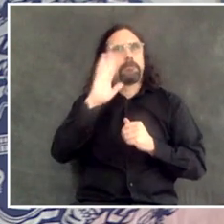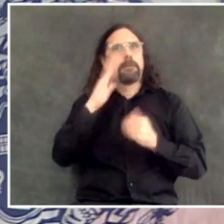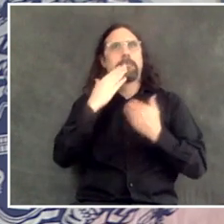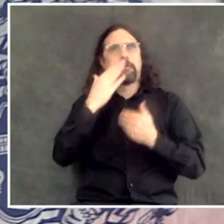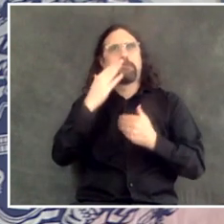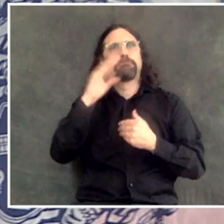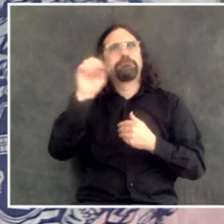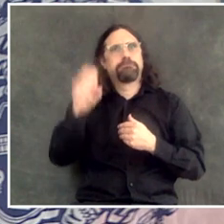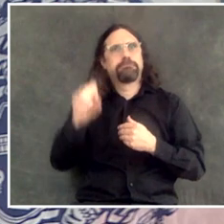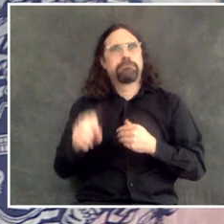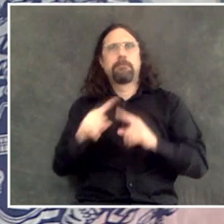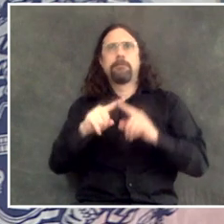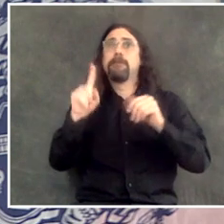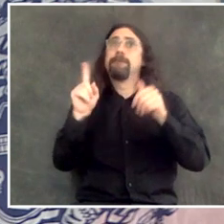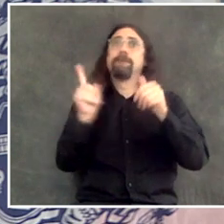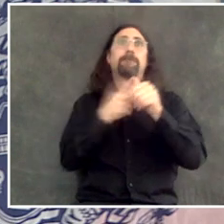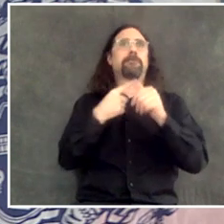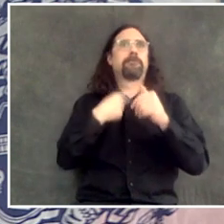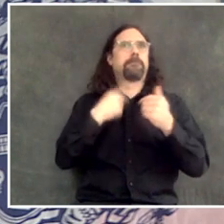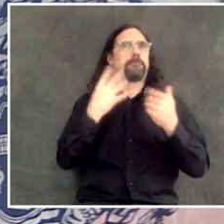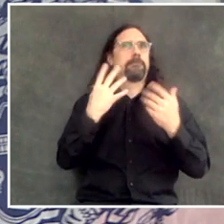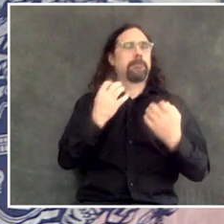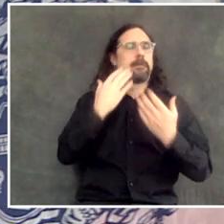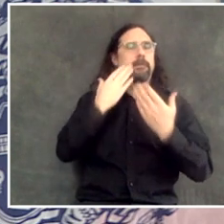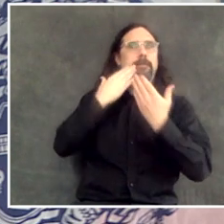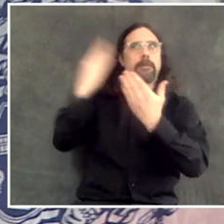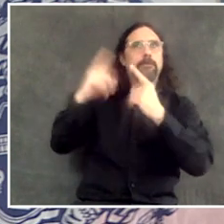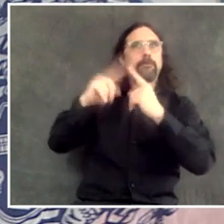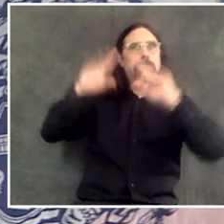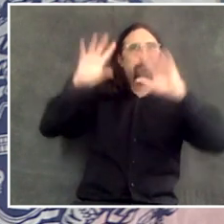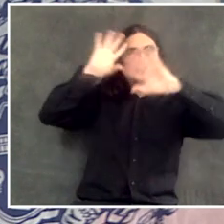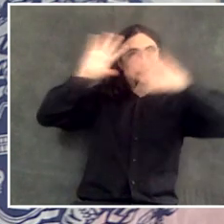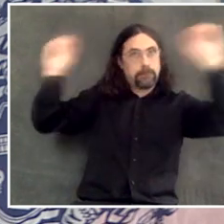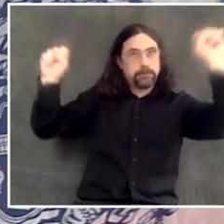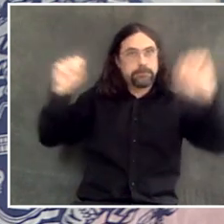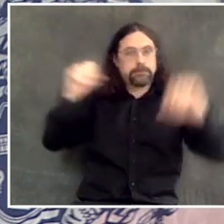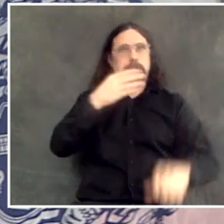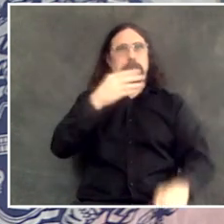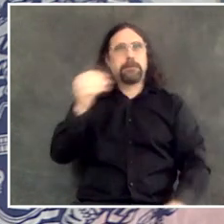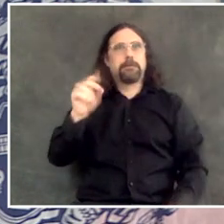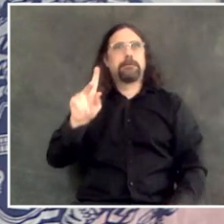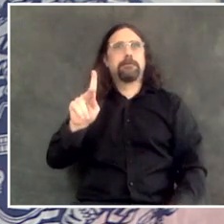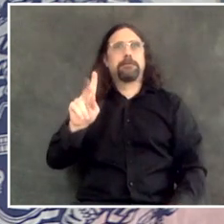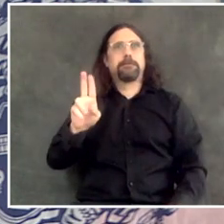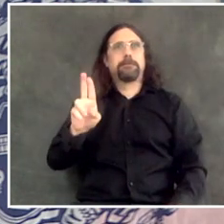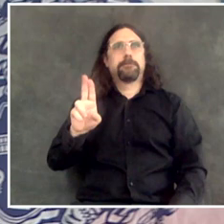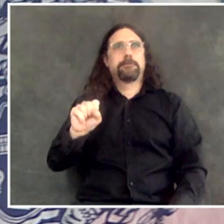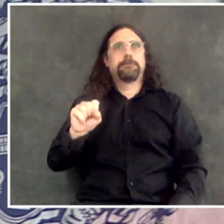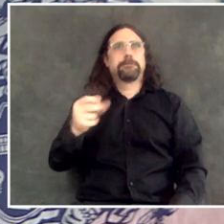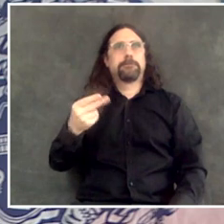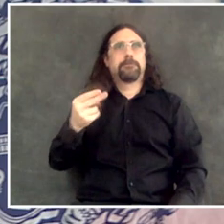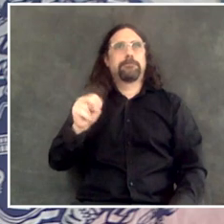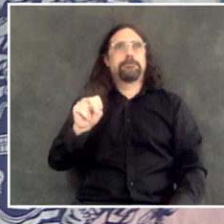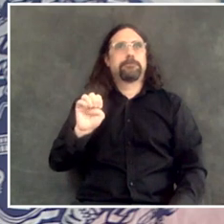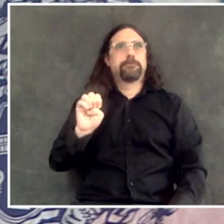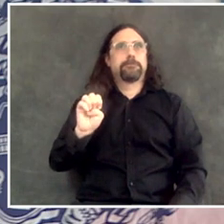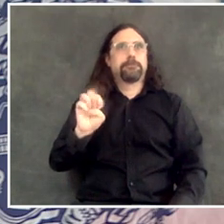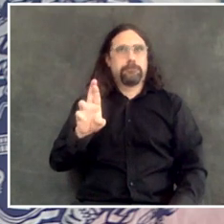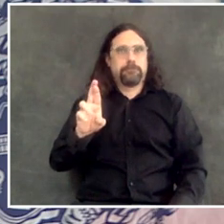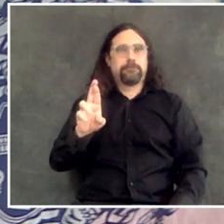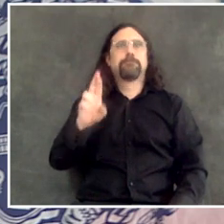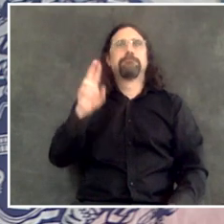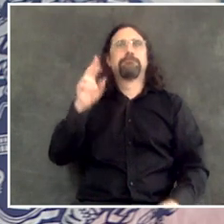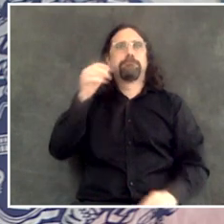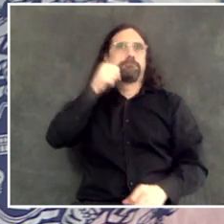me yesterday that they would get 200,000 N95 masks to our